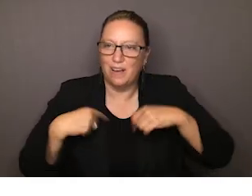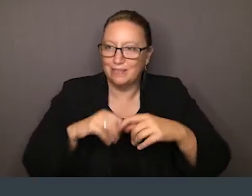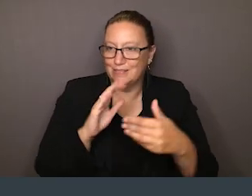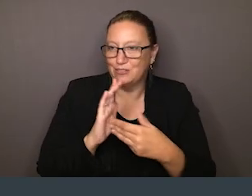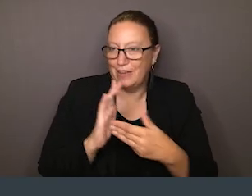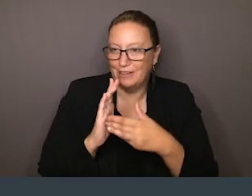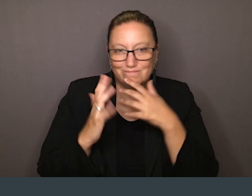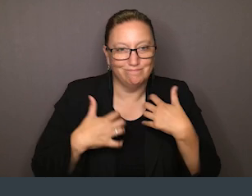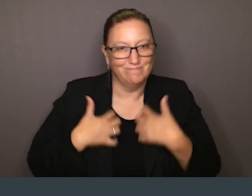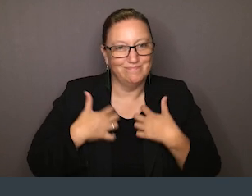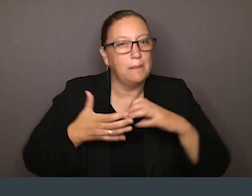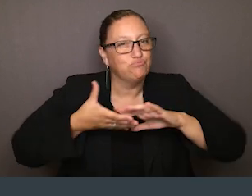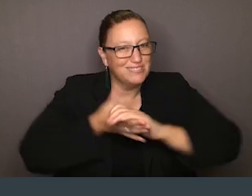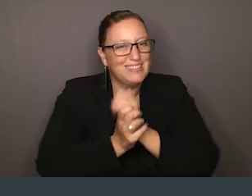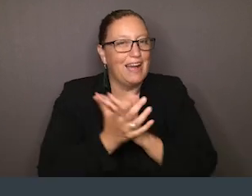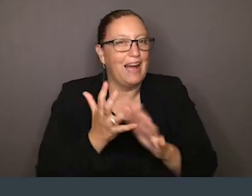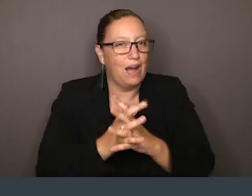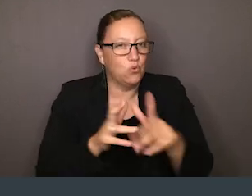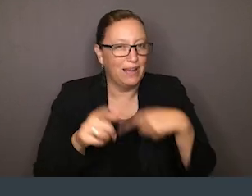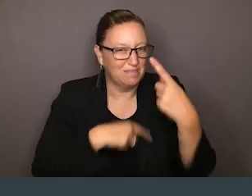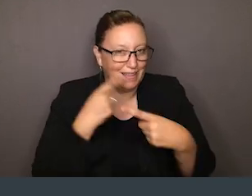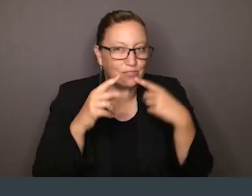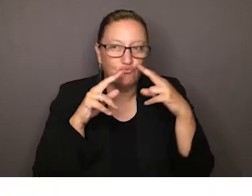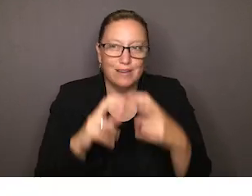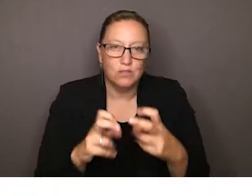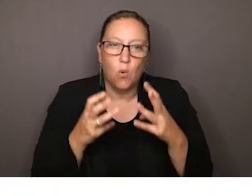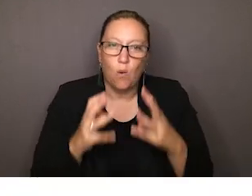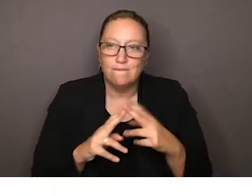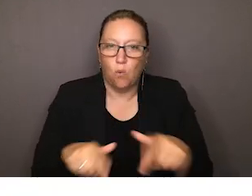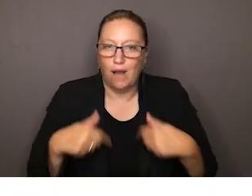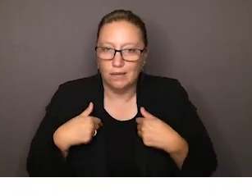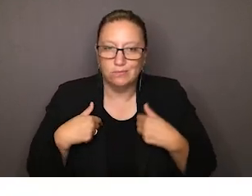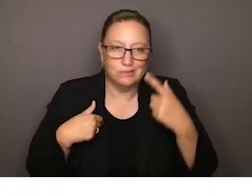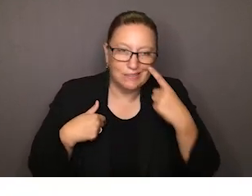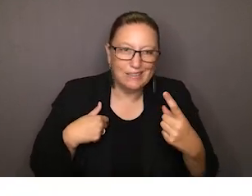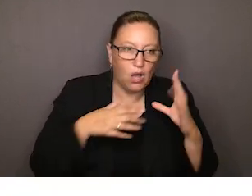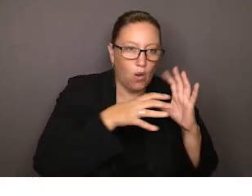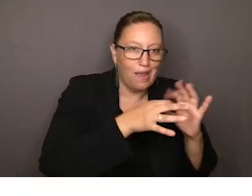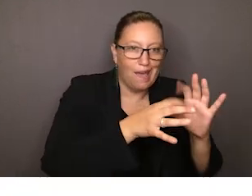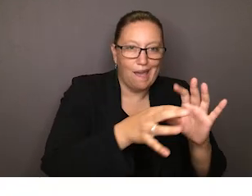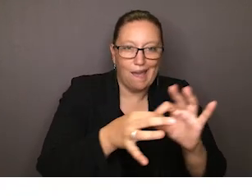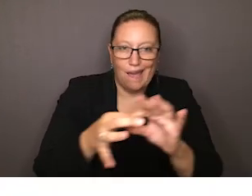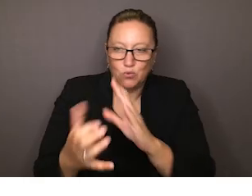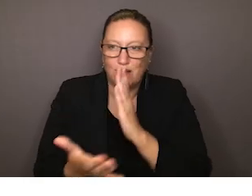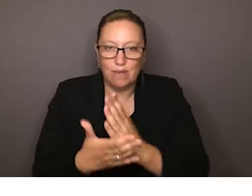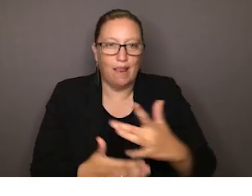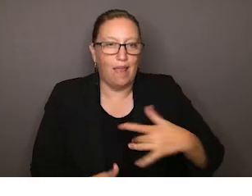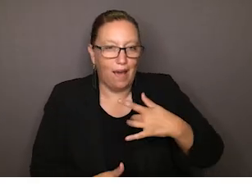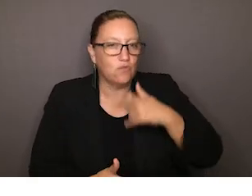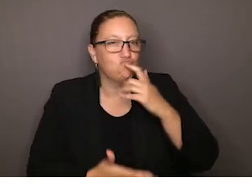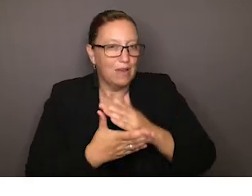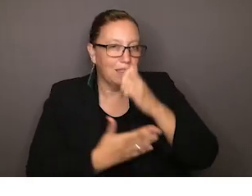today. I really do appreciate how you explain the research in ways that connect to the real lives